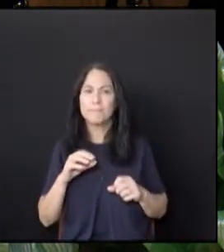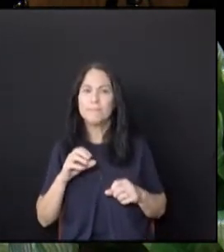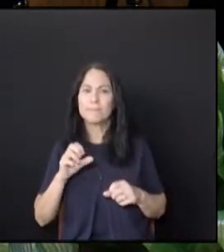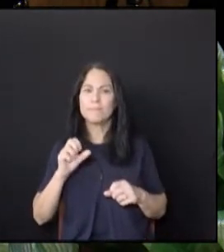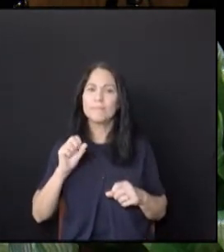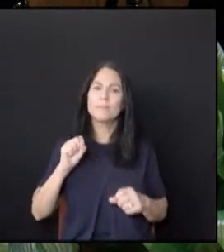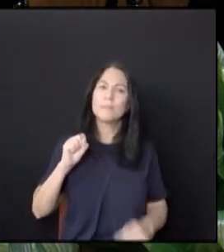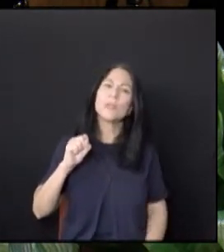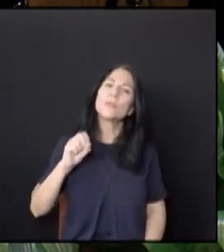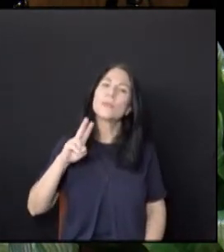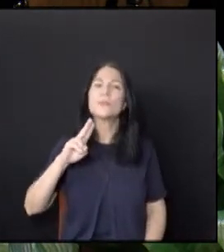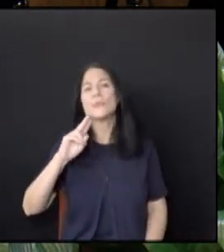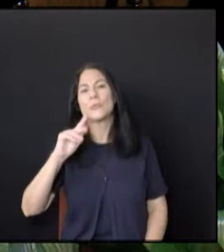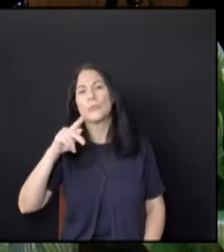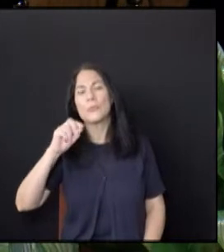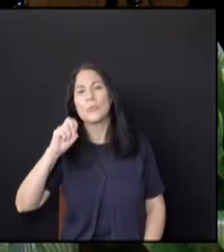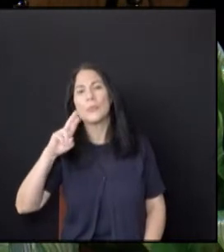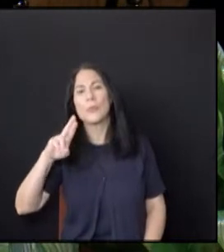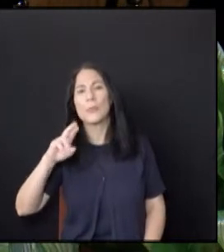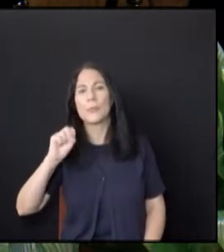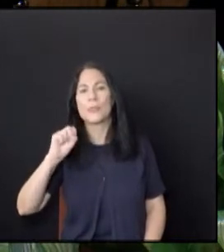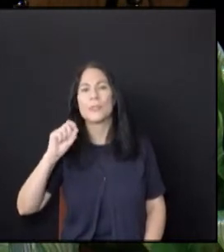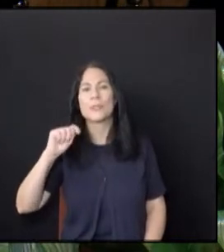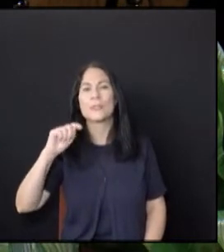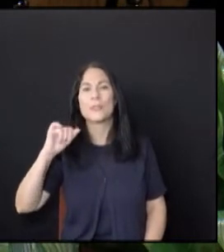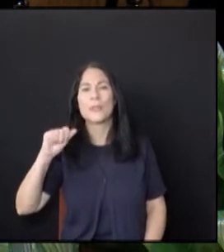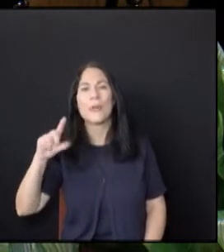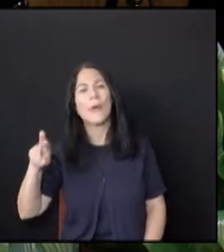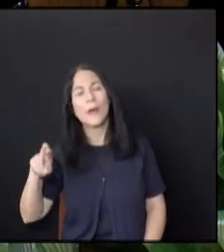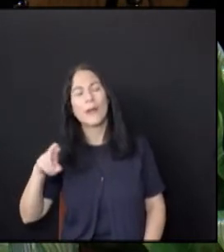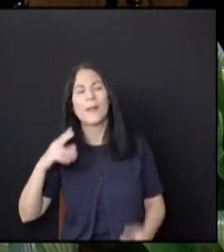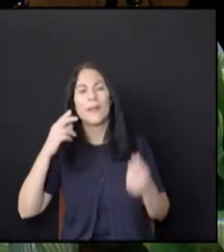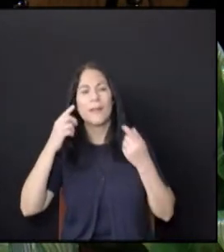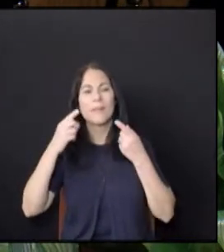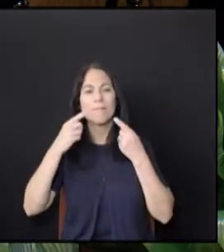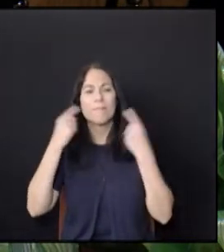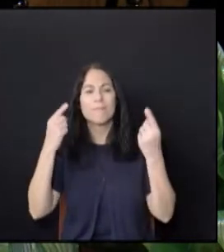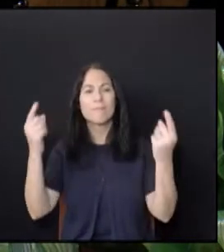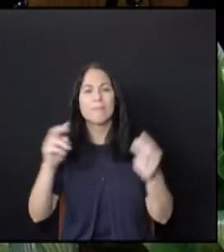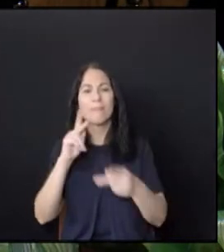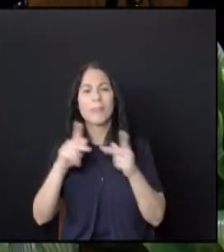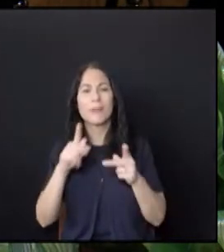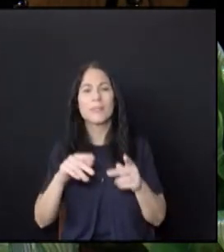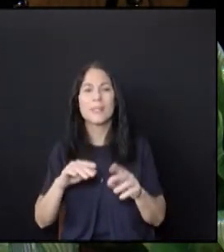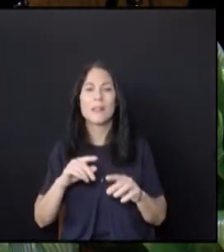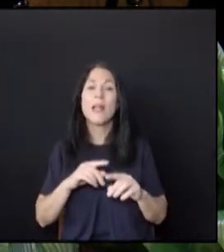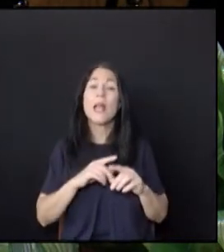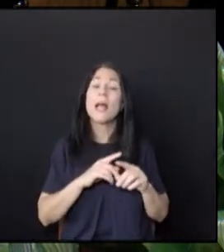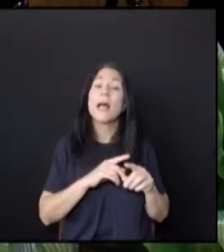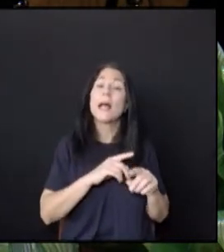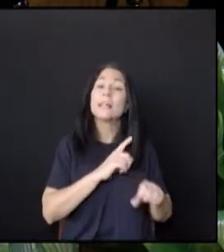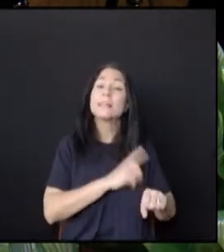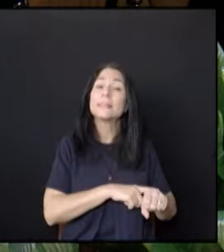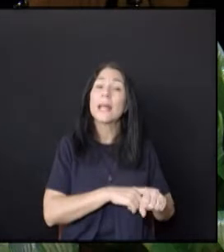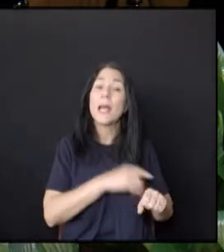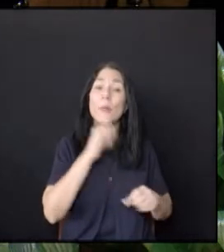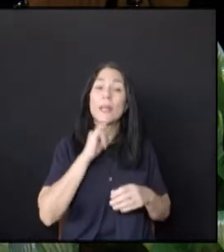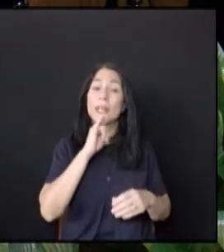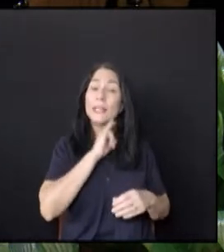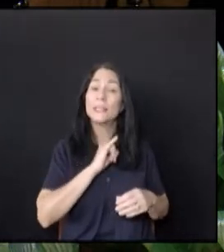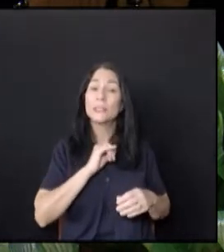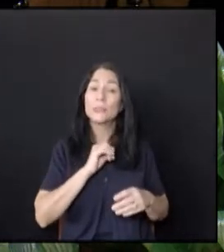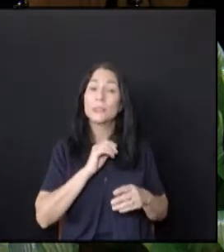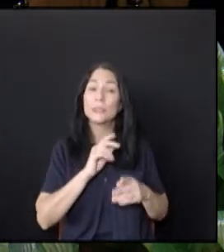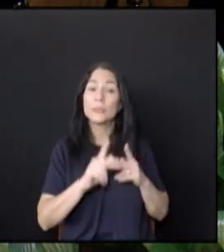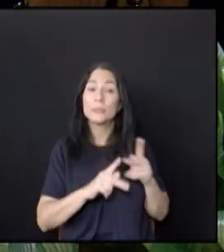but we should, because when it came to a time when Israel's enemies had been defeated 175 years before